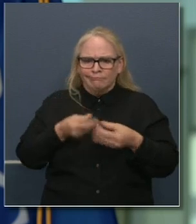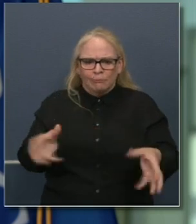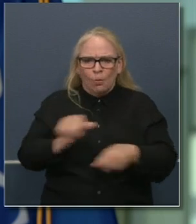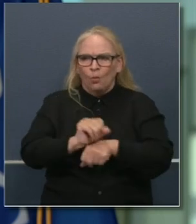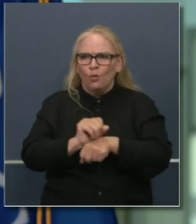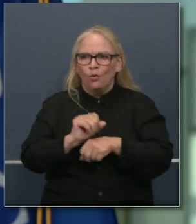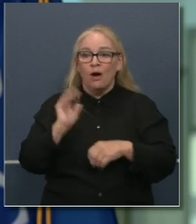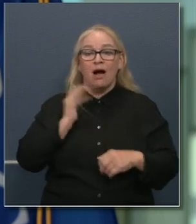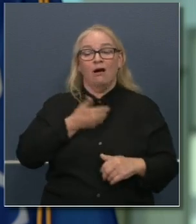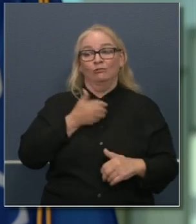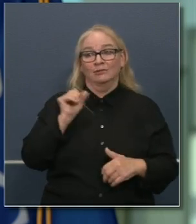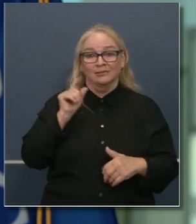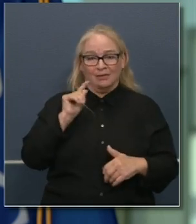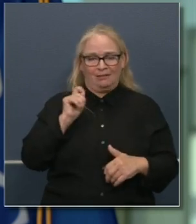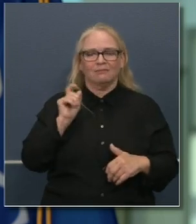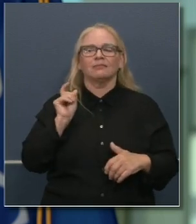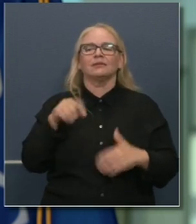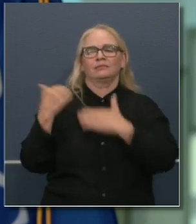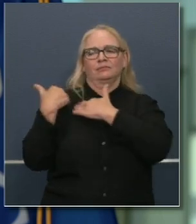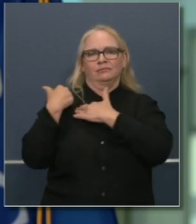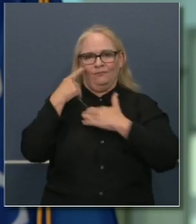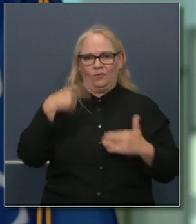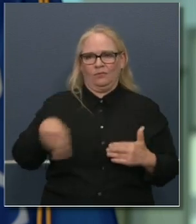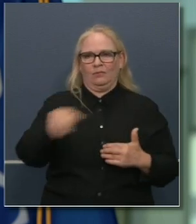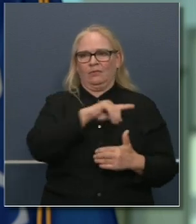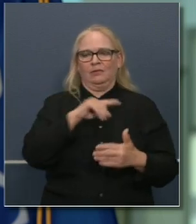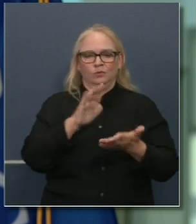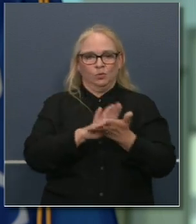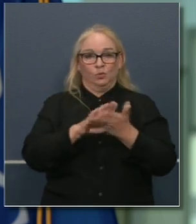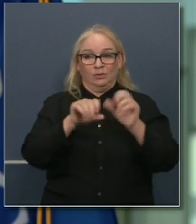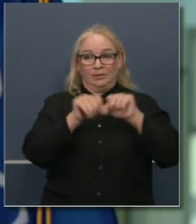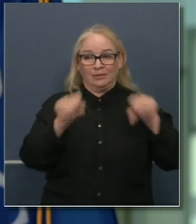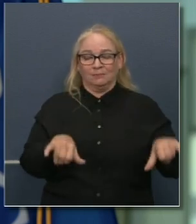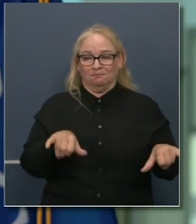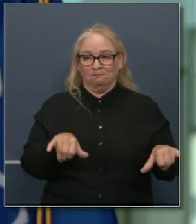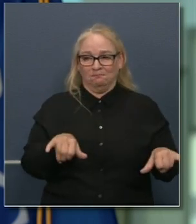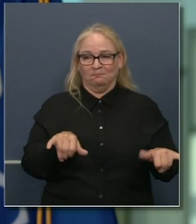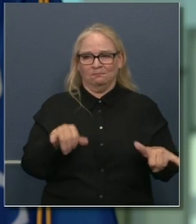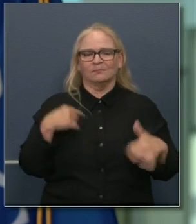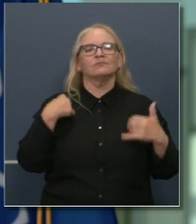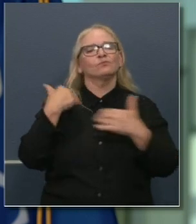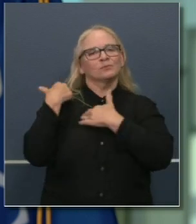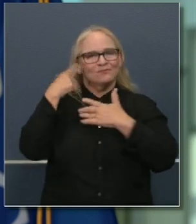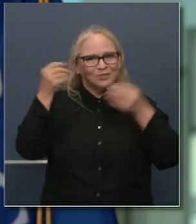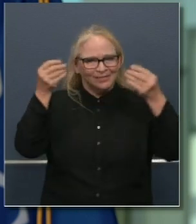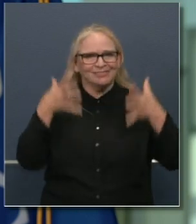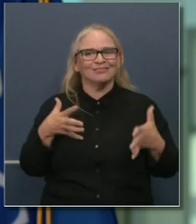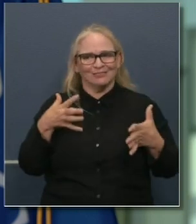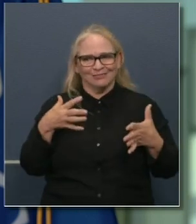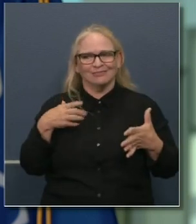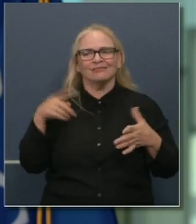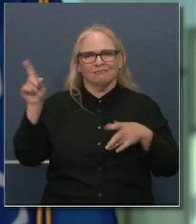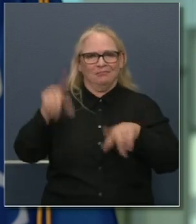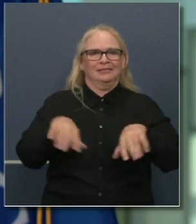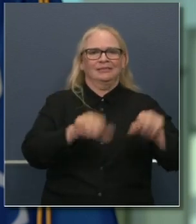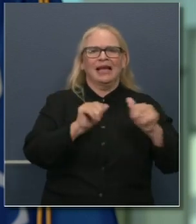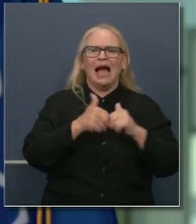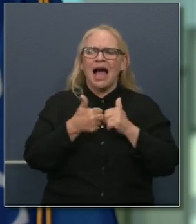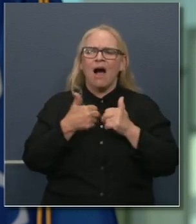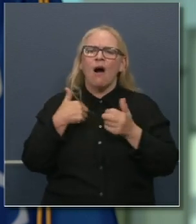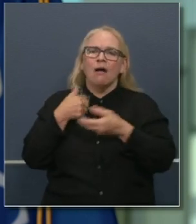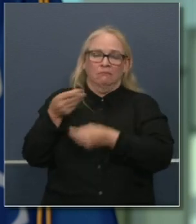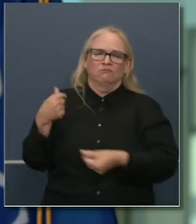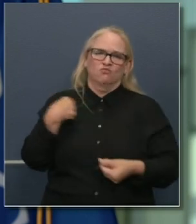state in our school system to pick up the costs of those tests. So that goes specifically into how we're going to pay for them. The